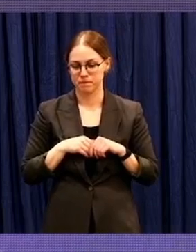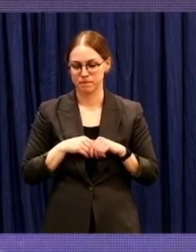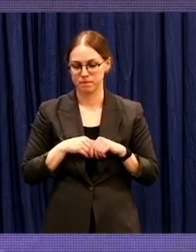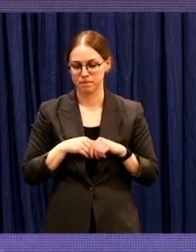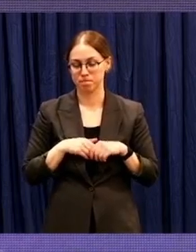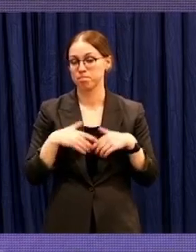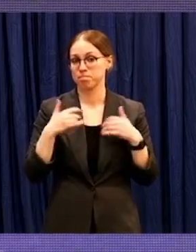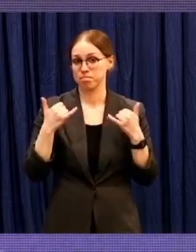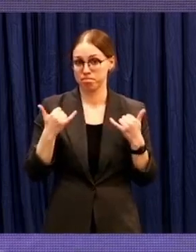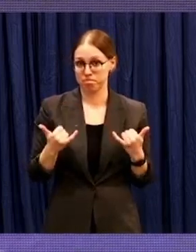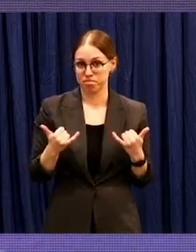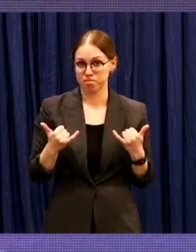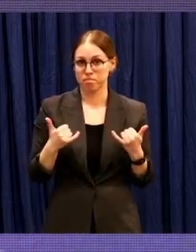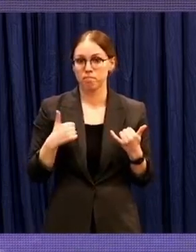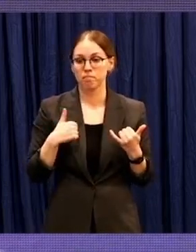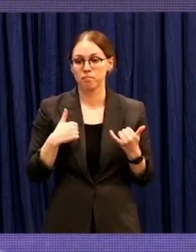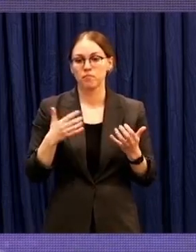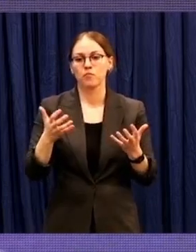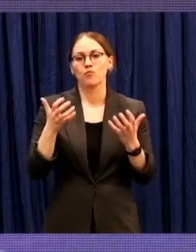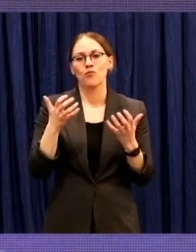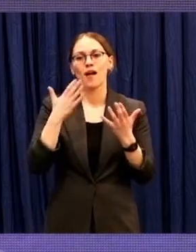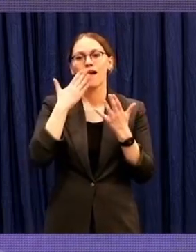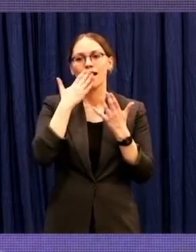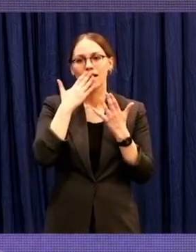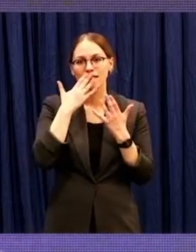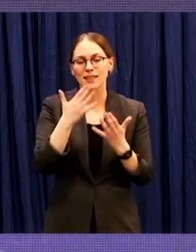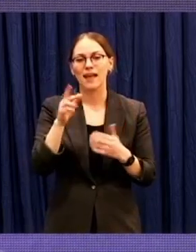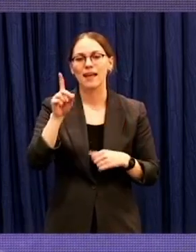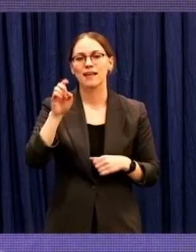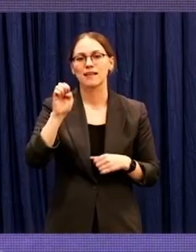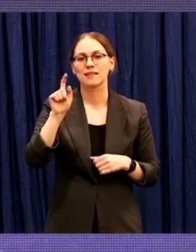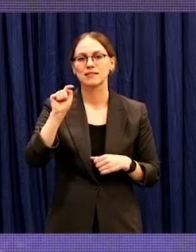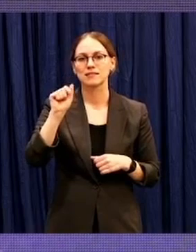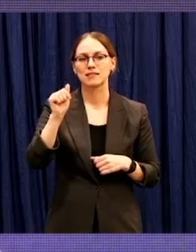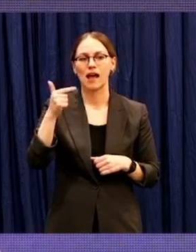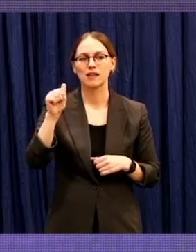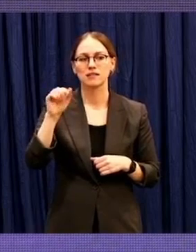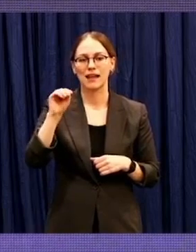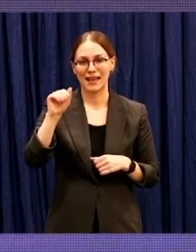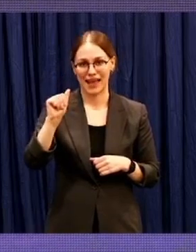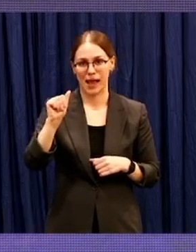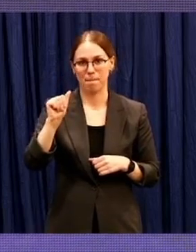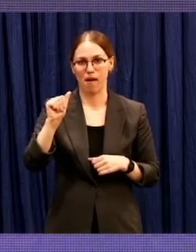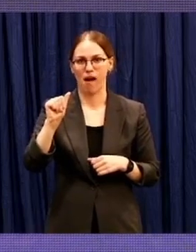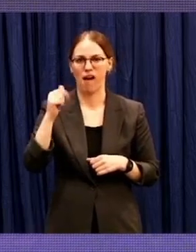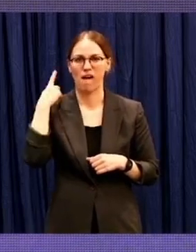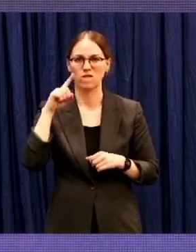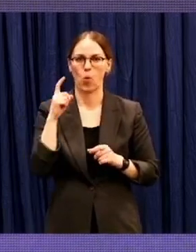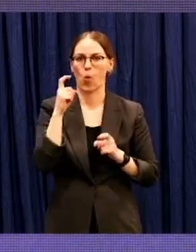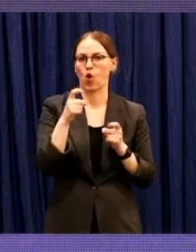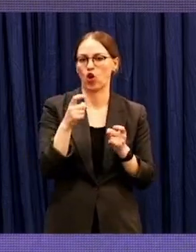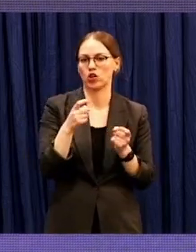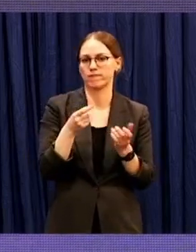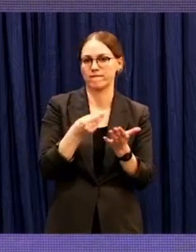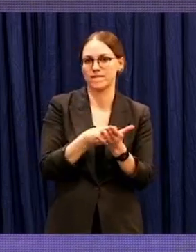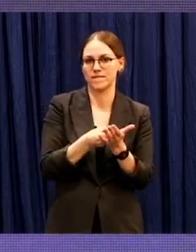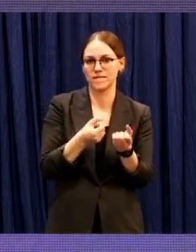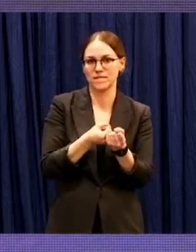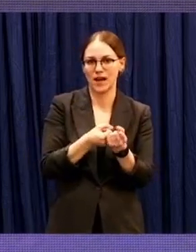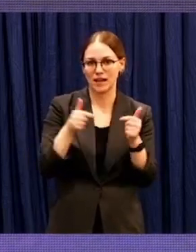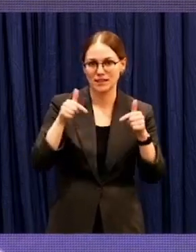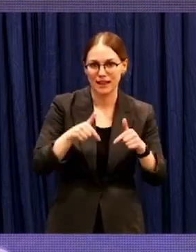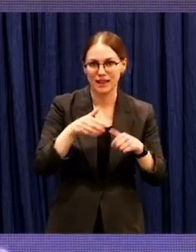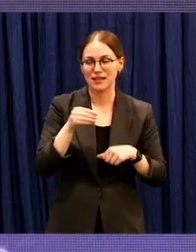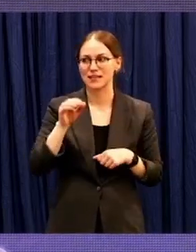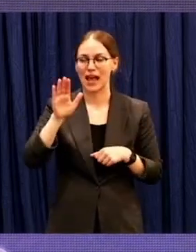At this point, I want to be sure to thank the Delta Gamma Foundation for funding of this specific project, as well as the Ford Foundation for their generous